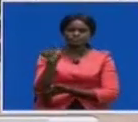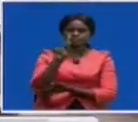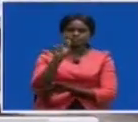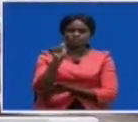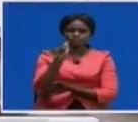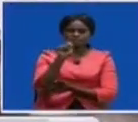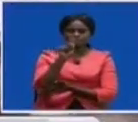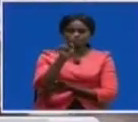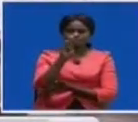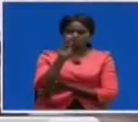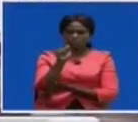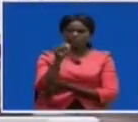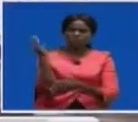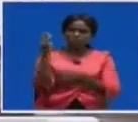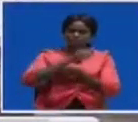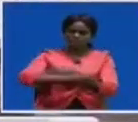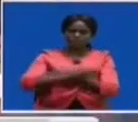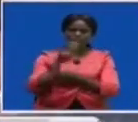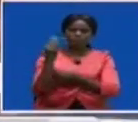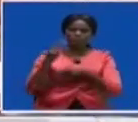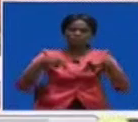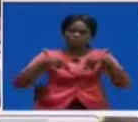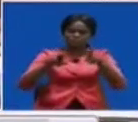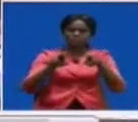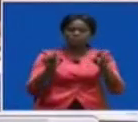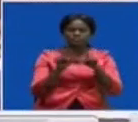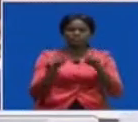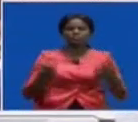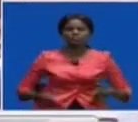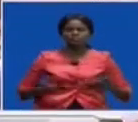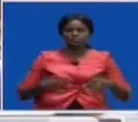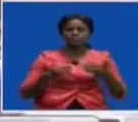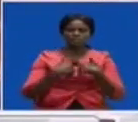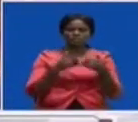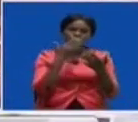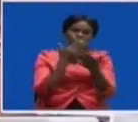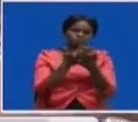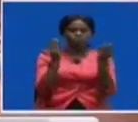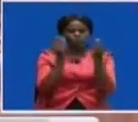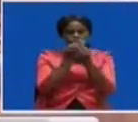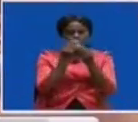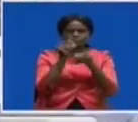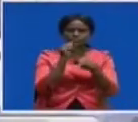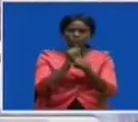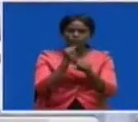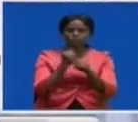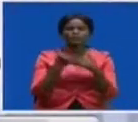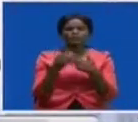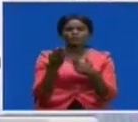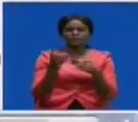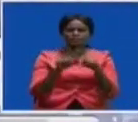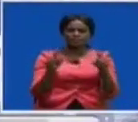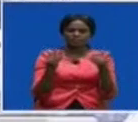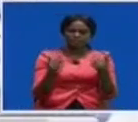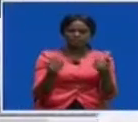Plaza. During the tour, Ms. Mwanakatwe was impressed with the modern operations of the Katoa Toll Gate Plaza, but issued